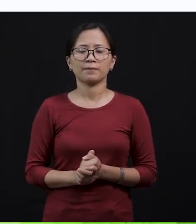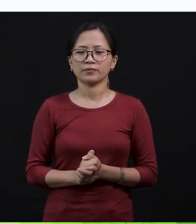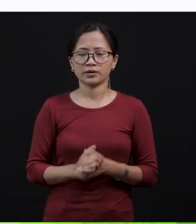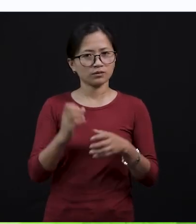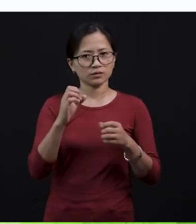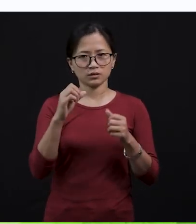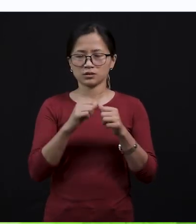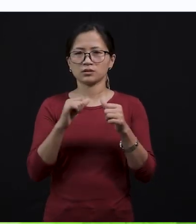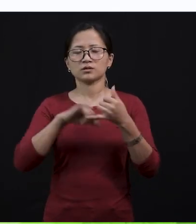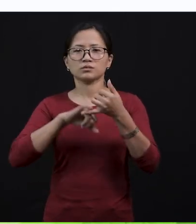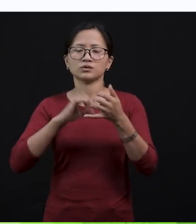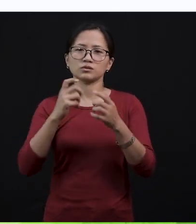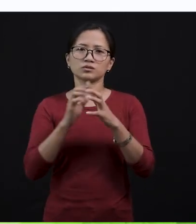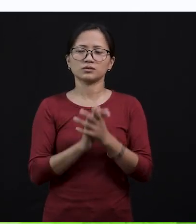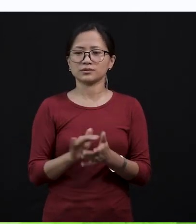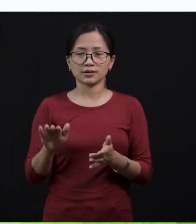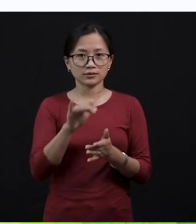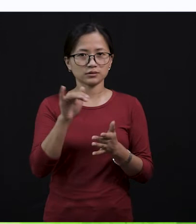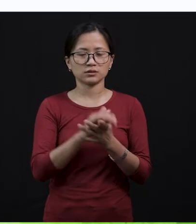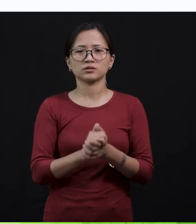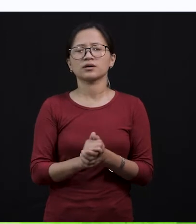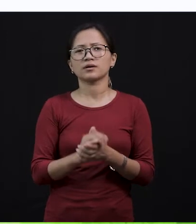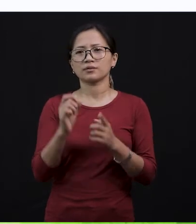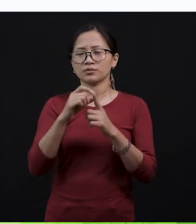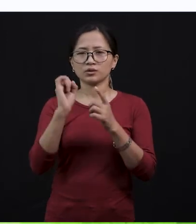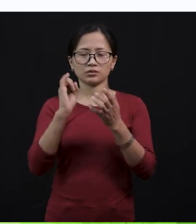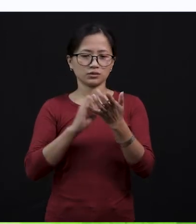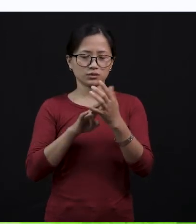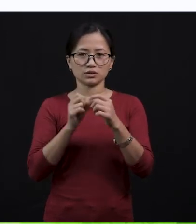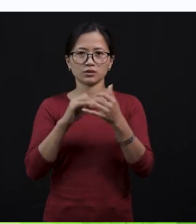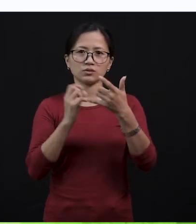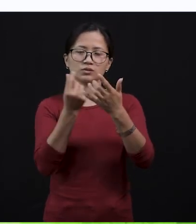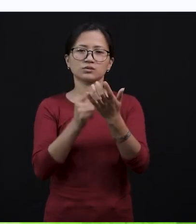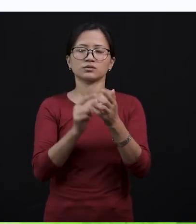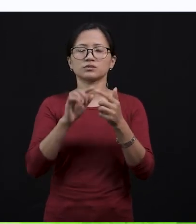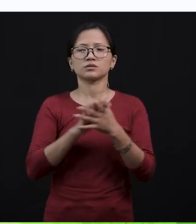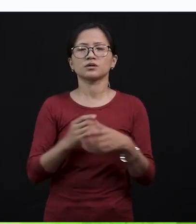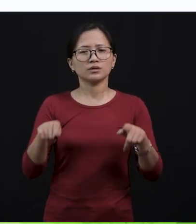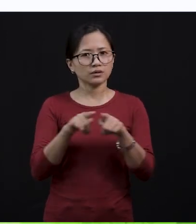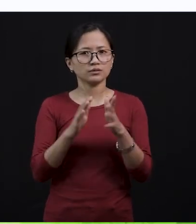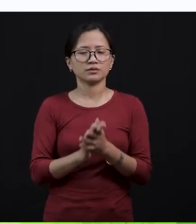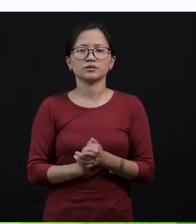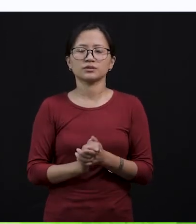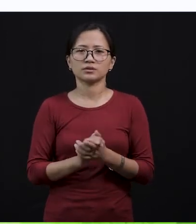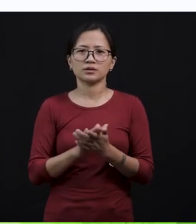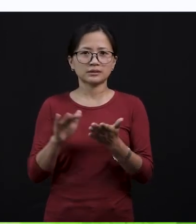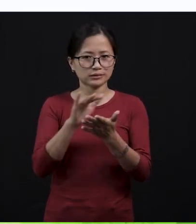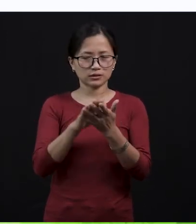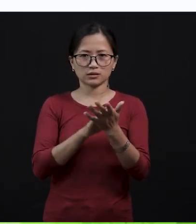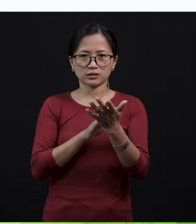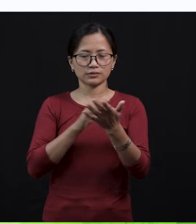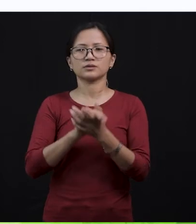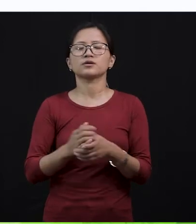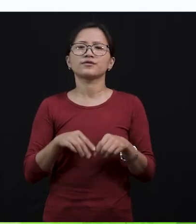associated with slyness, poisonous, venomous, and so on, and yet slithering and yet